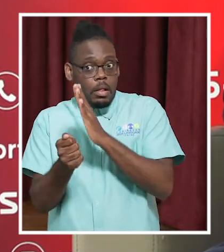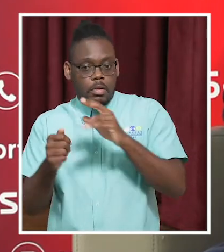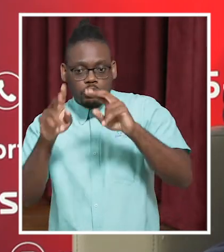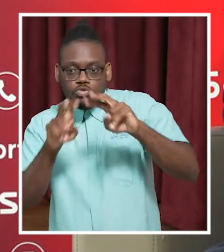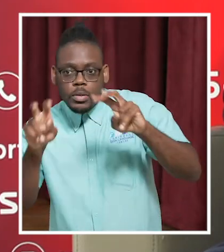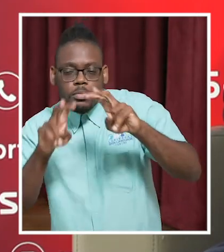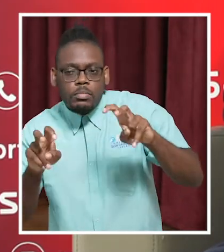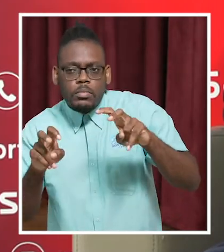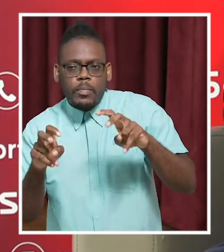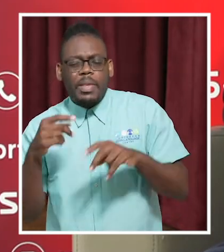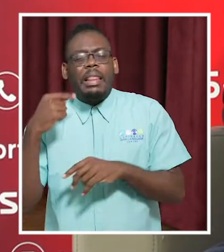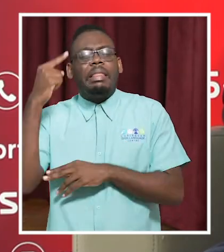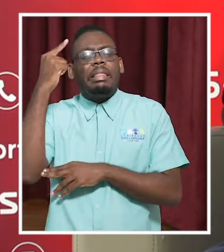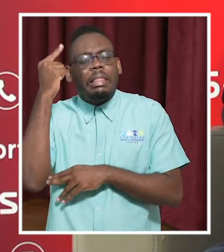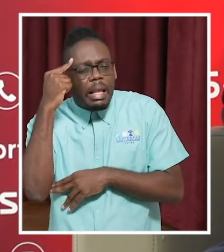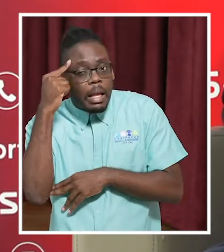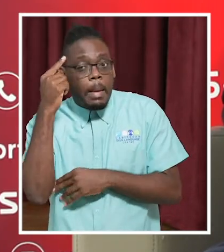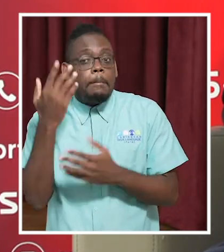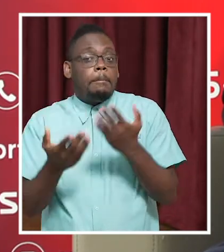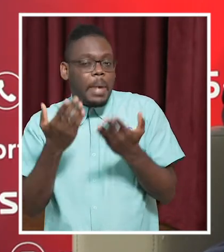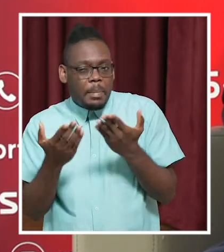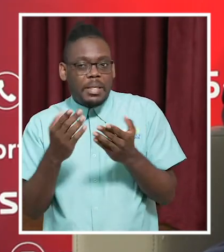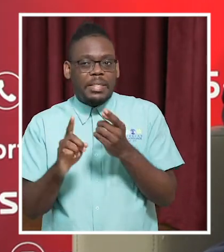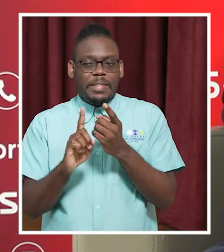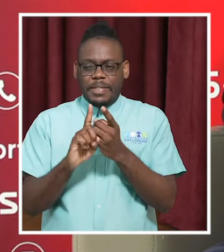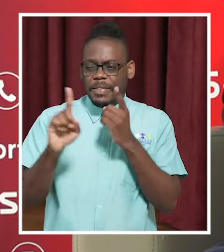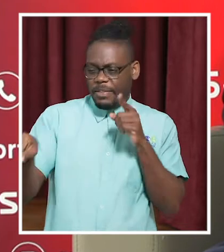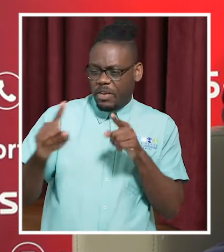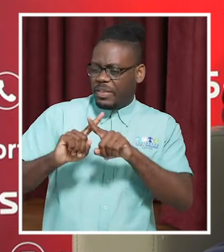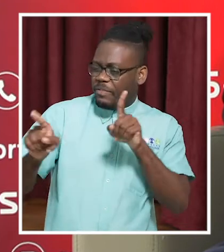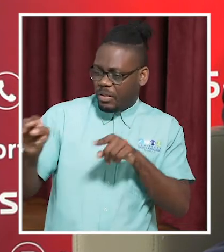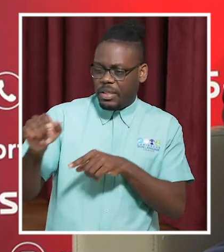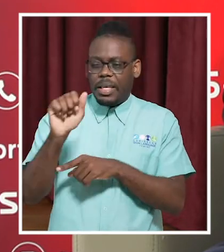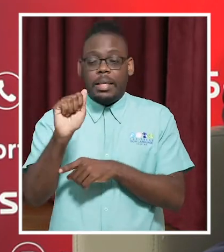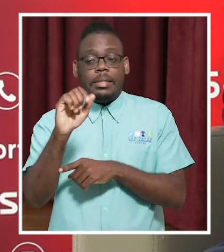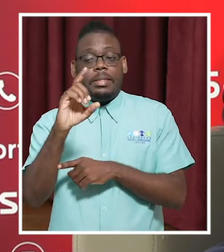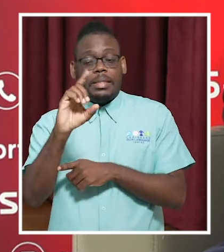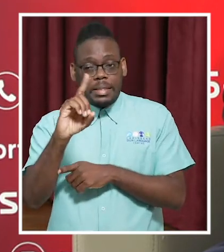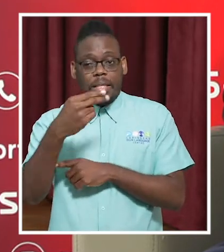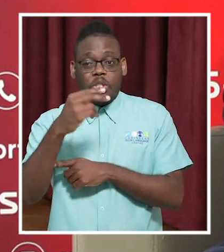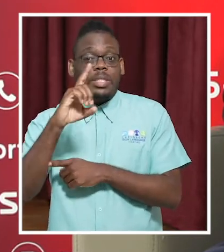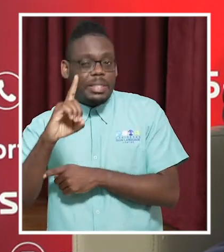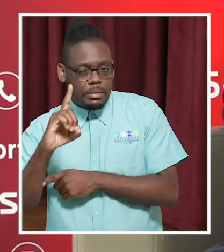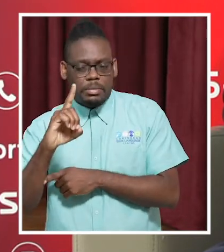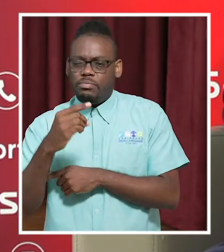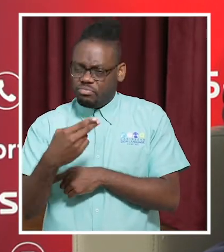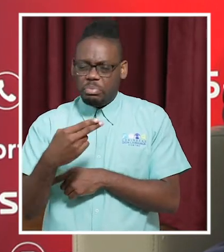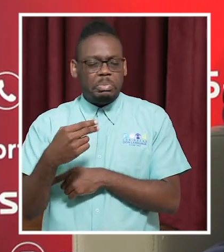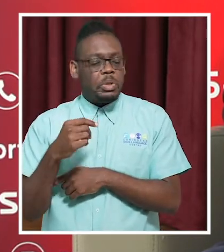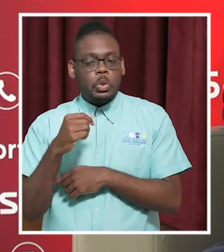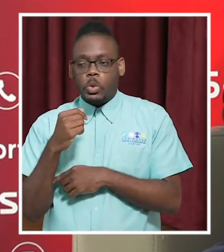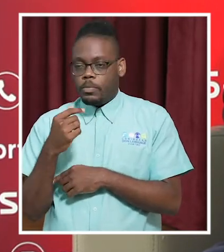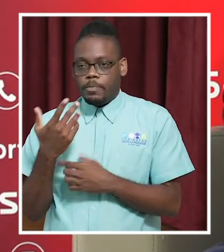version. So the simple answer to your question is yes, it can affect adults, but usually